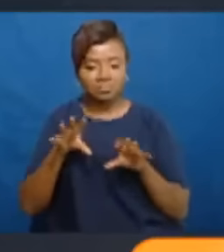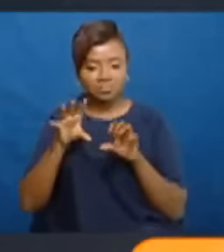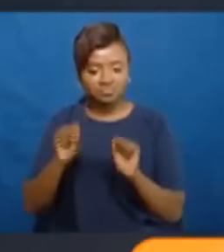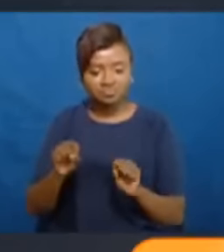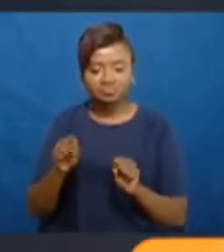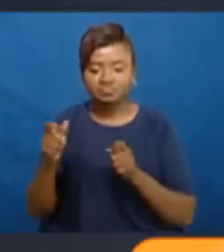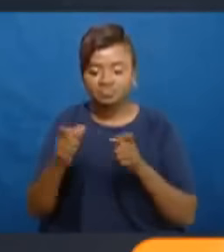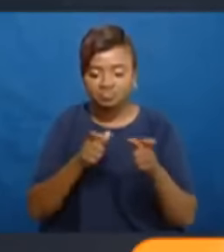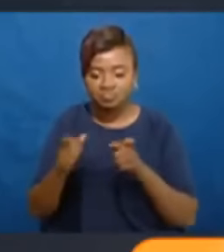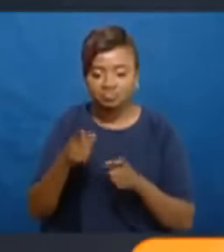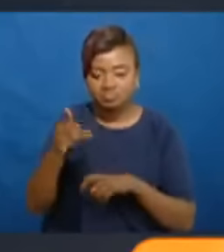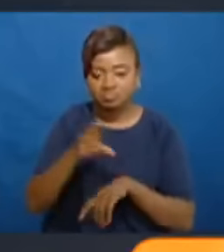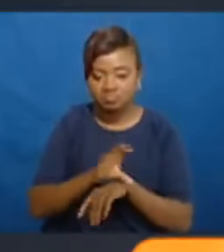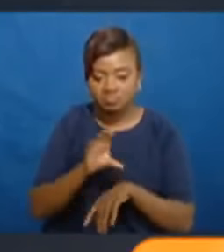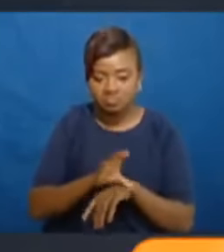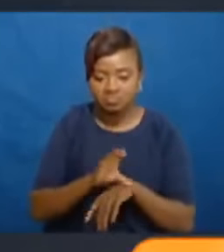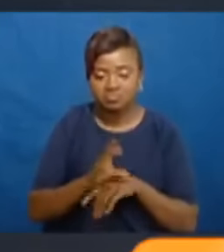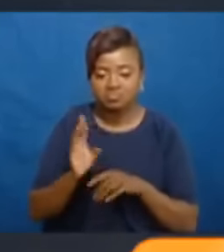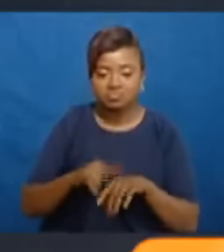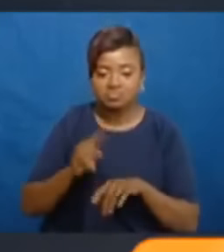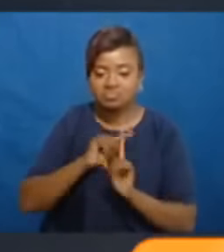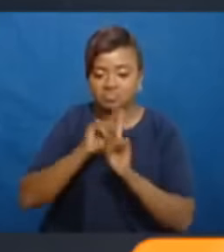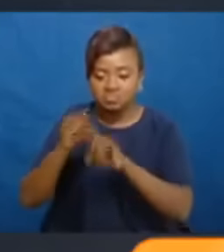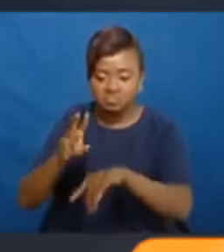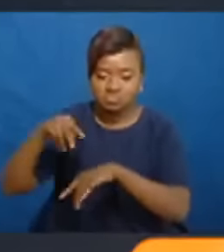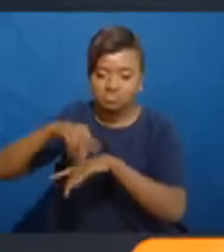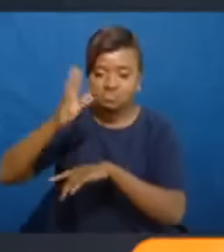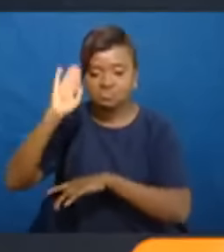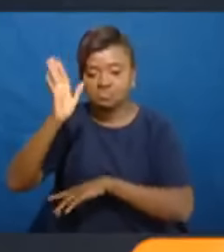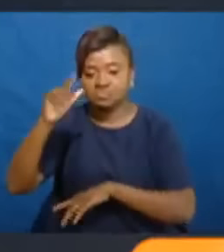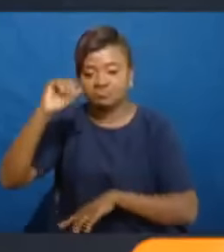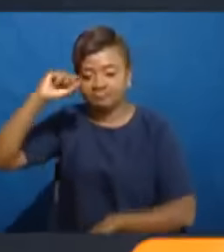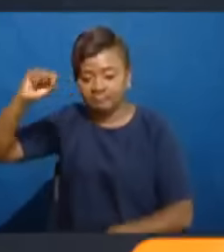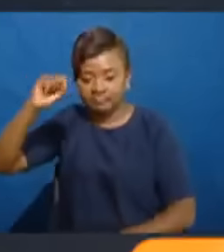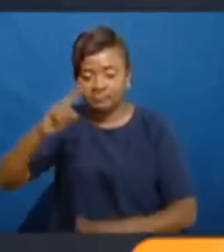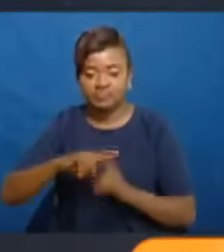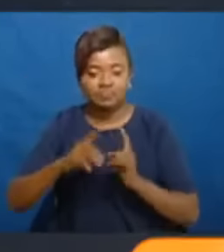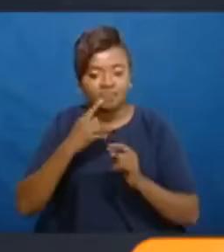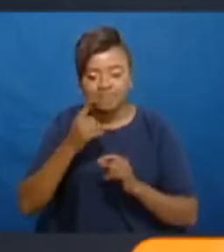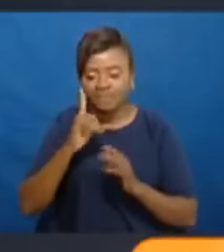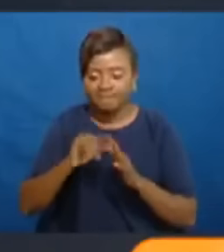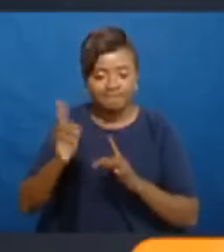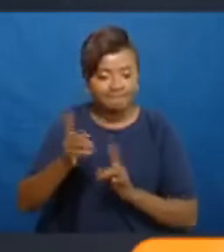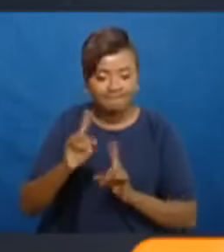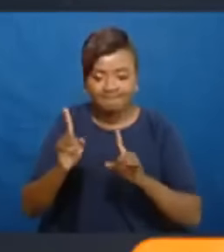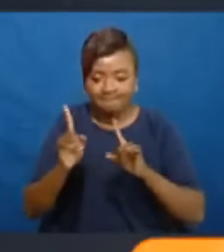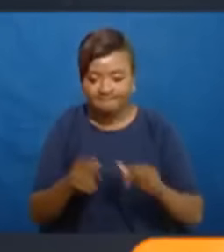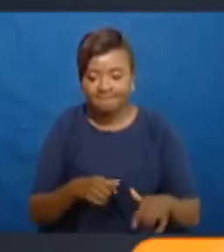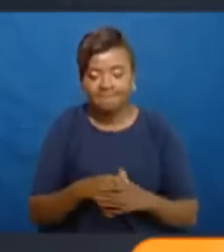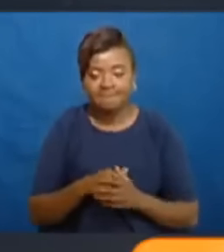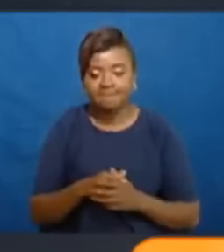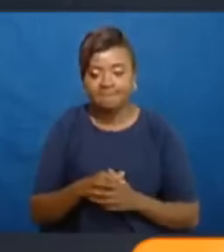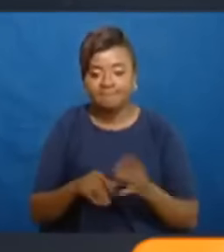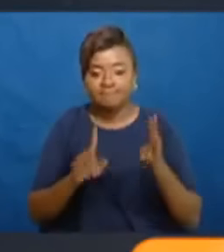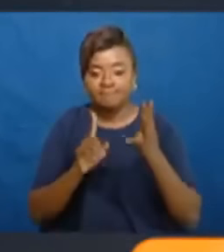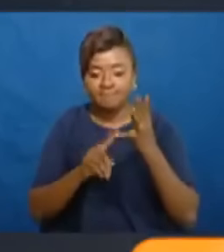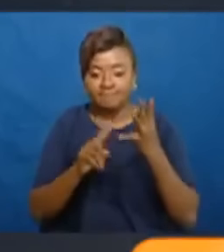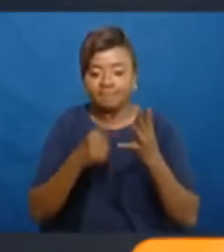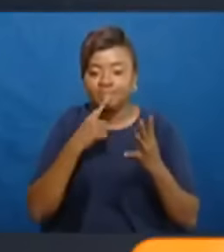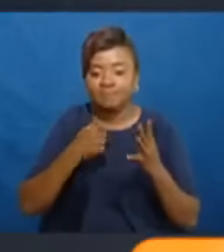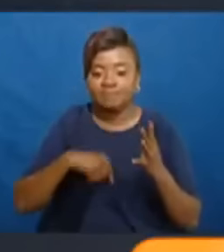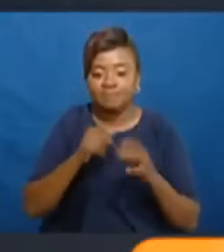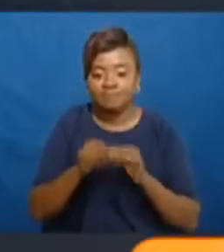mic from the clergymen. Fourth, they told us about integrity and that holders